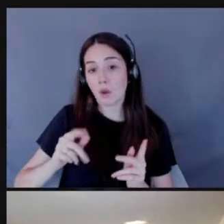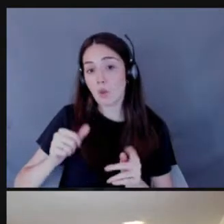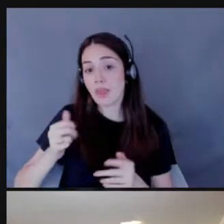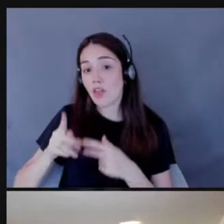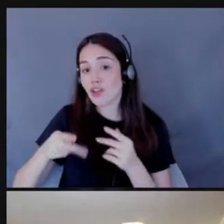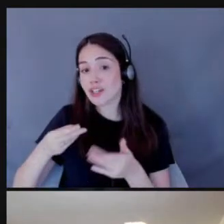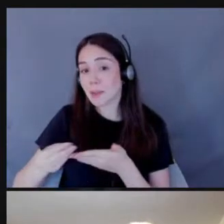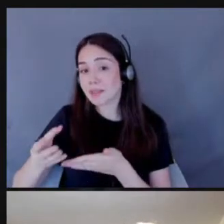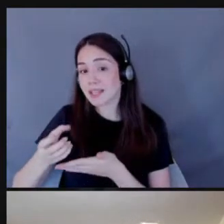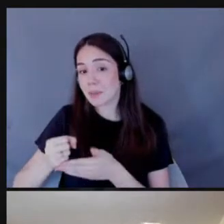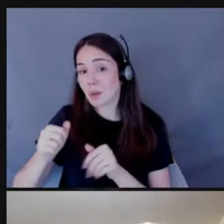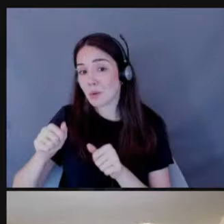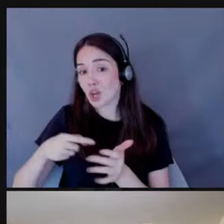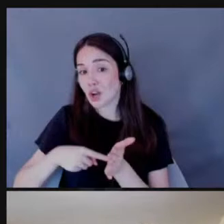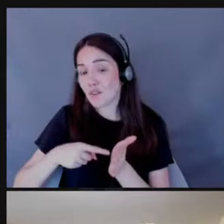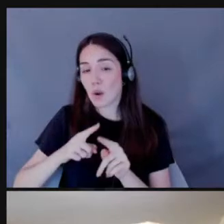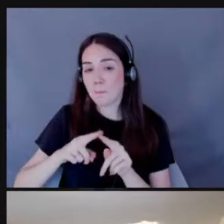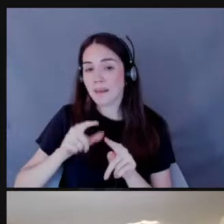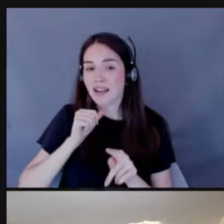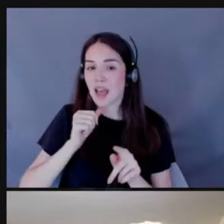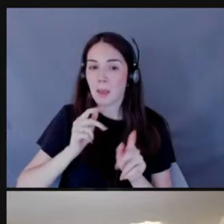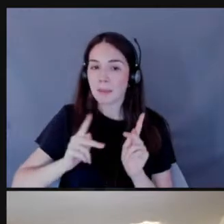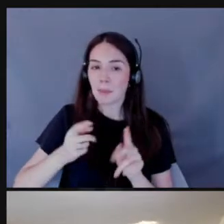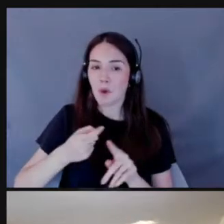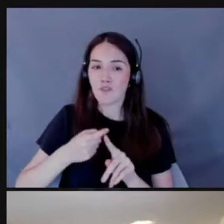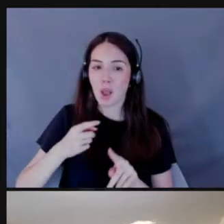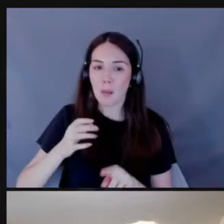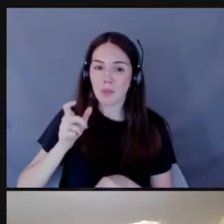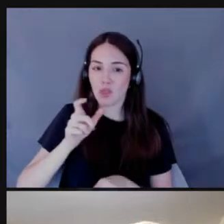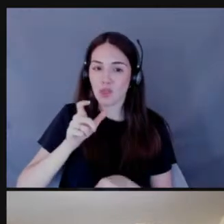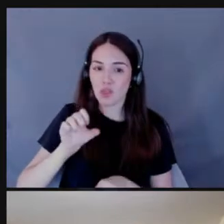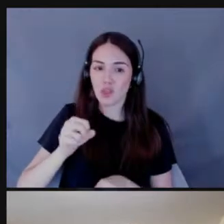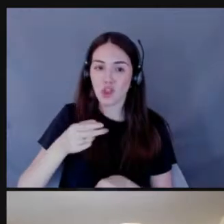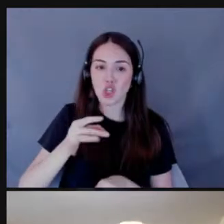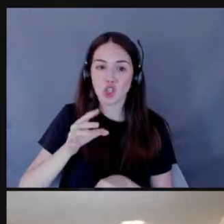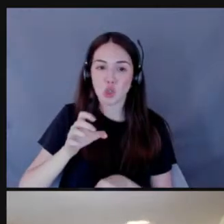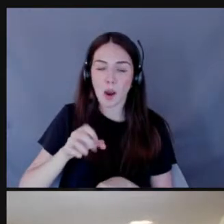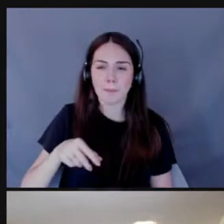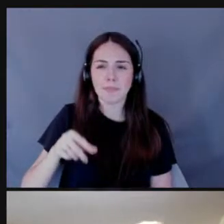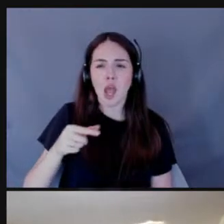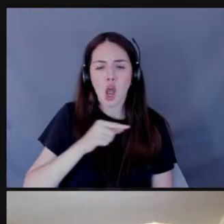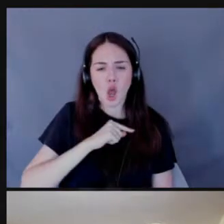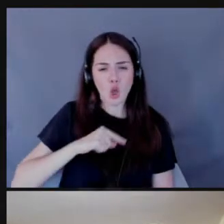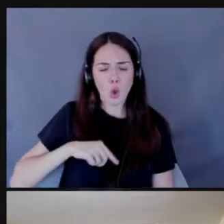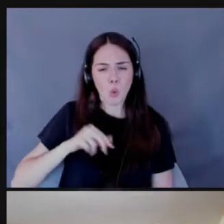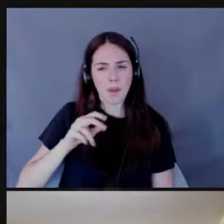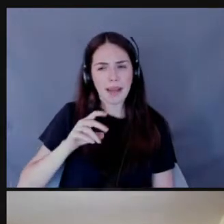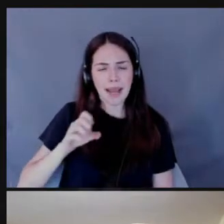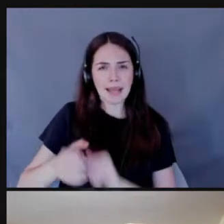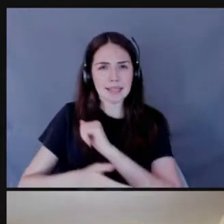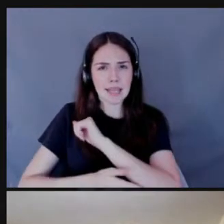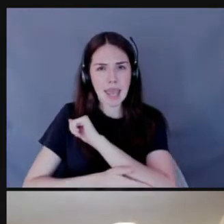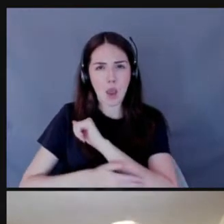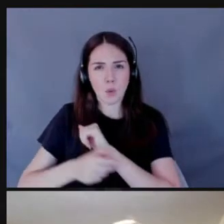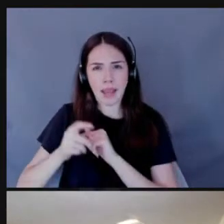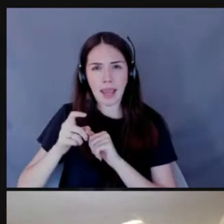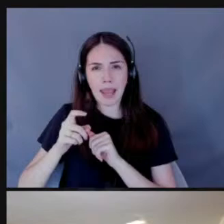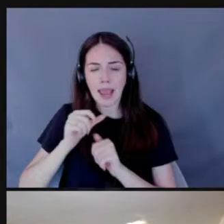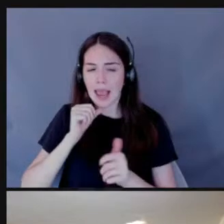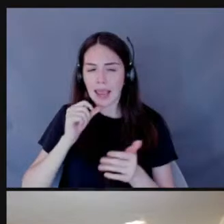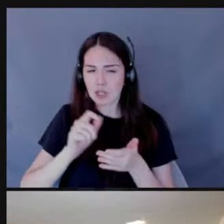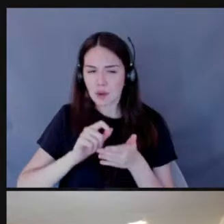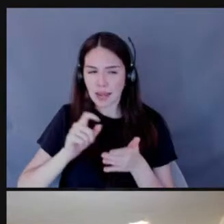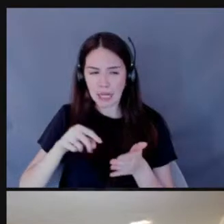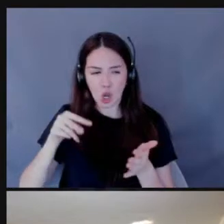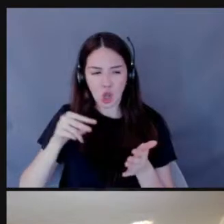people who were from the shore. Queen Anne's County had, I'd have to look at my notes. I didn't write this down